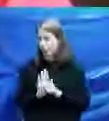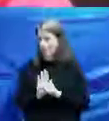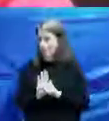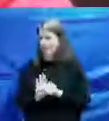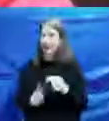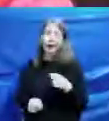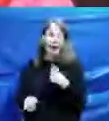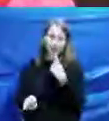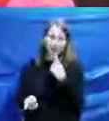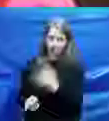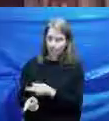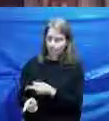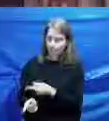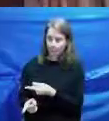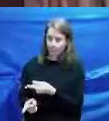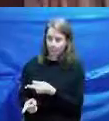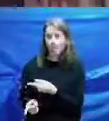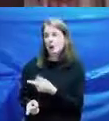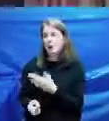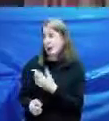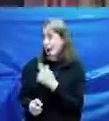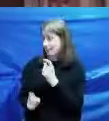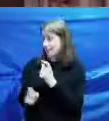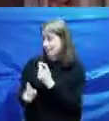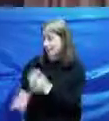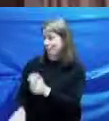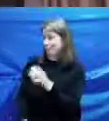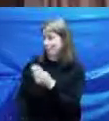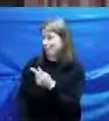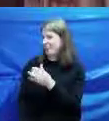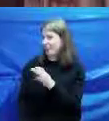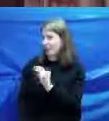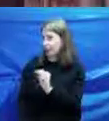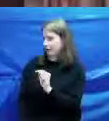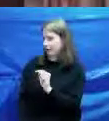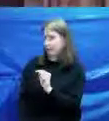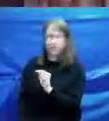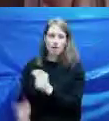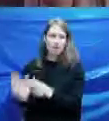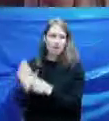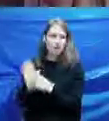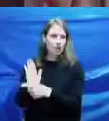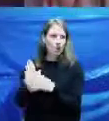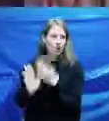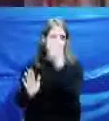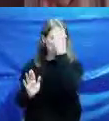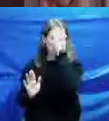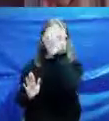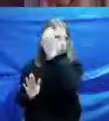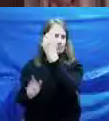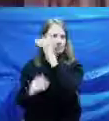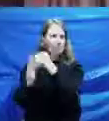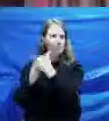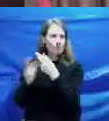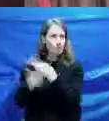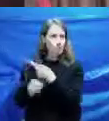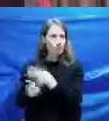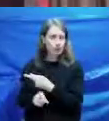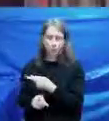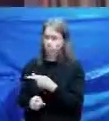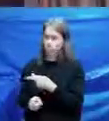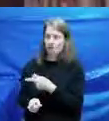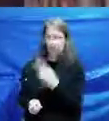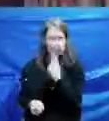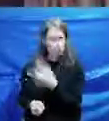her multiplication facts this year. I kept telling her she would be happy, she would be so thankful. She was my kid, and we were investing this time